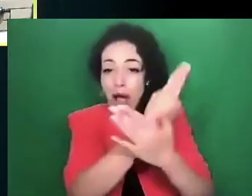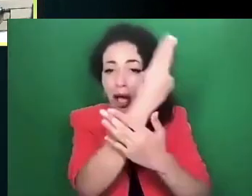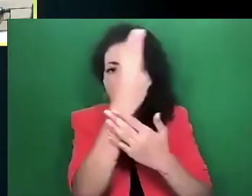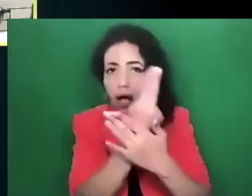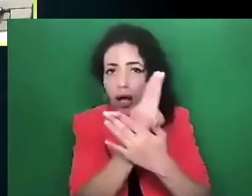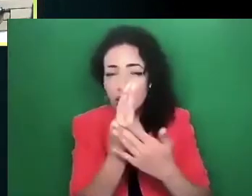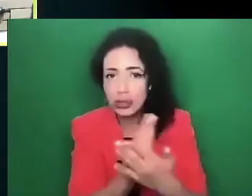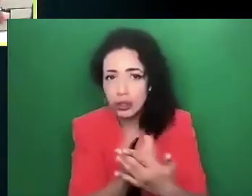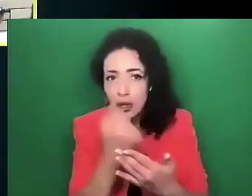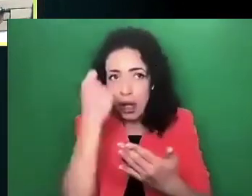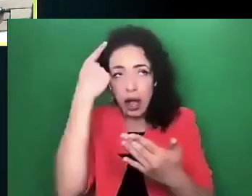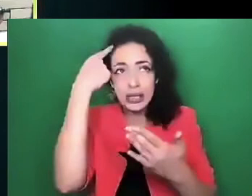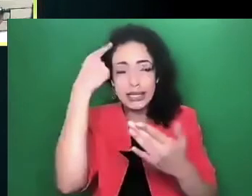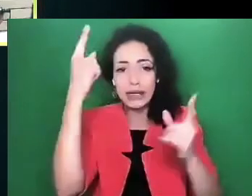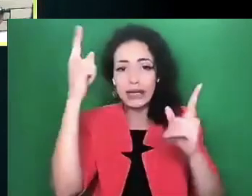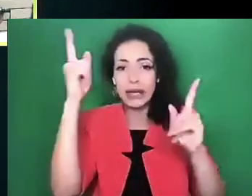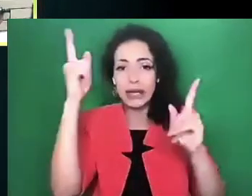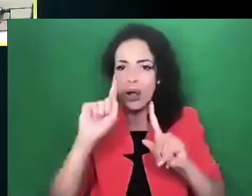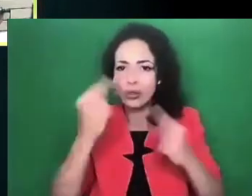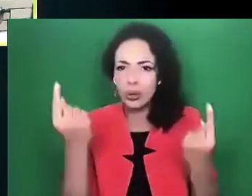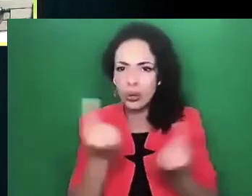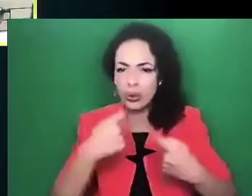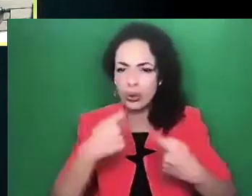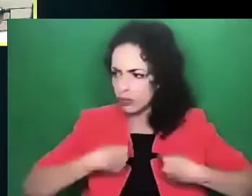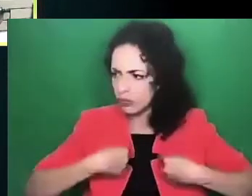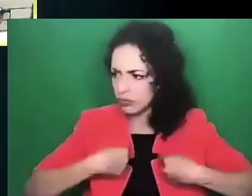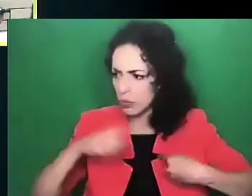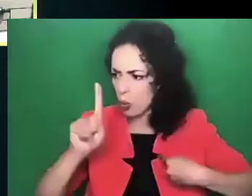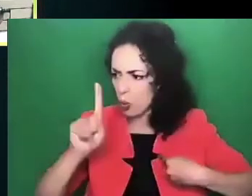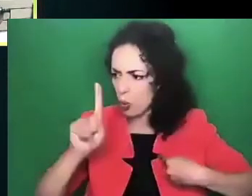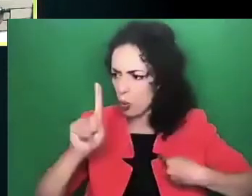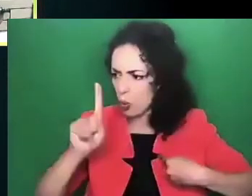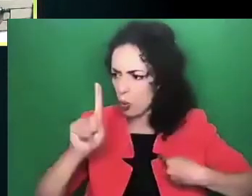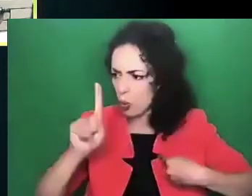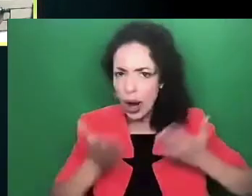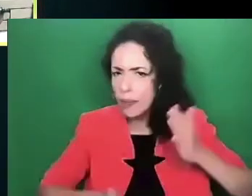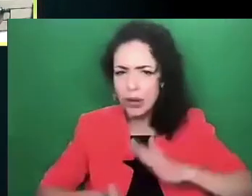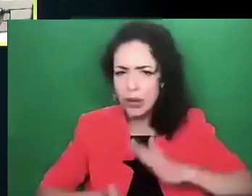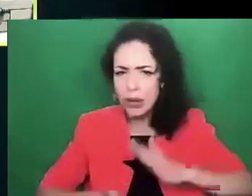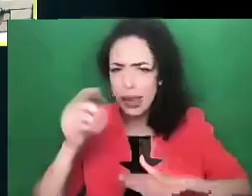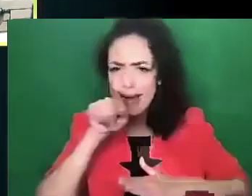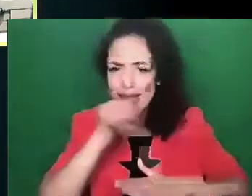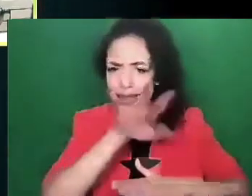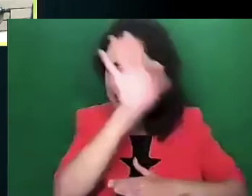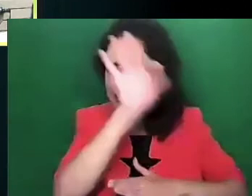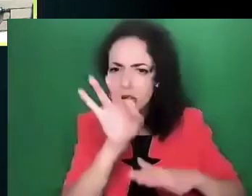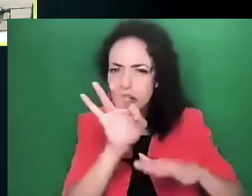that. Who are we? You know, where do we come from? Where are we going? And you know, as an artist, for quite